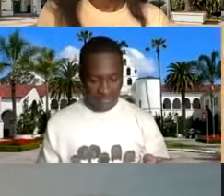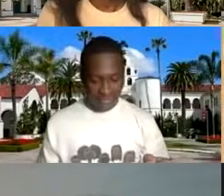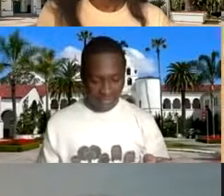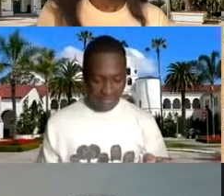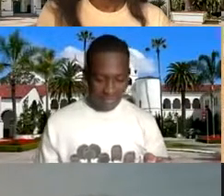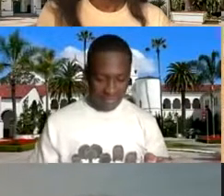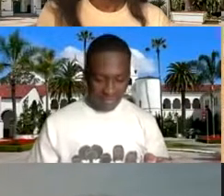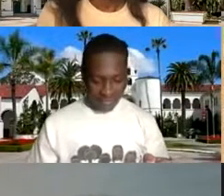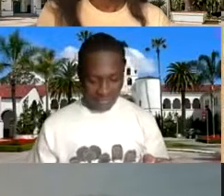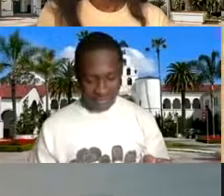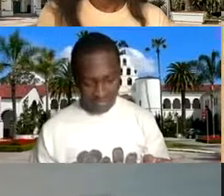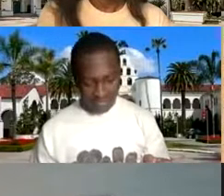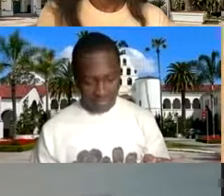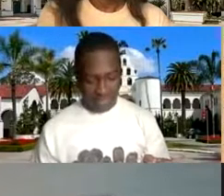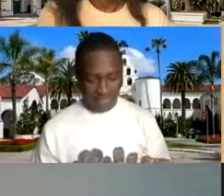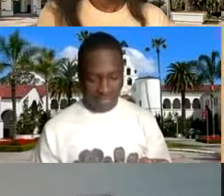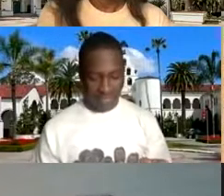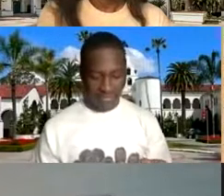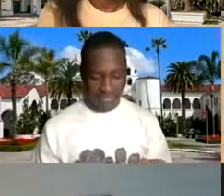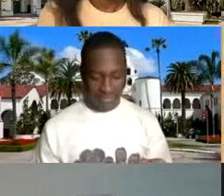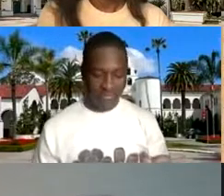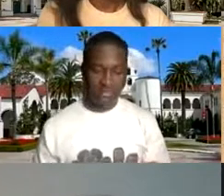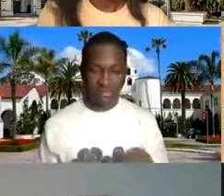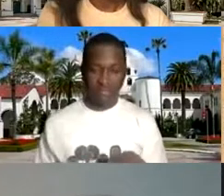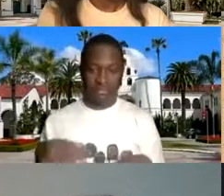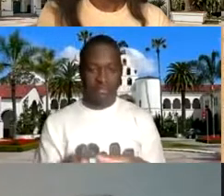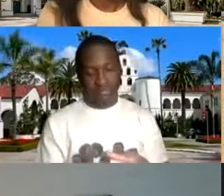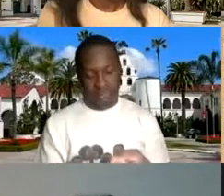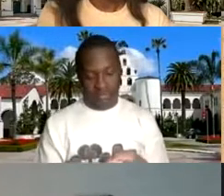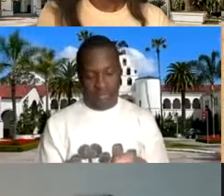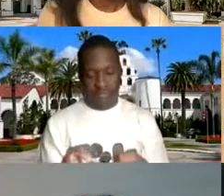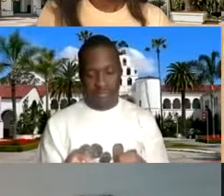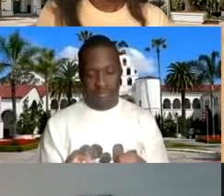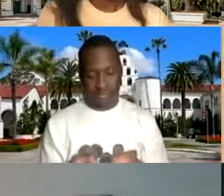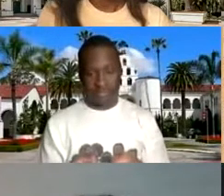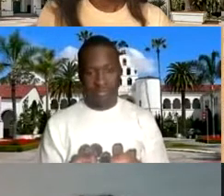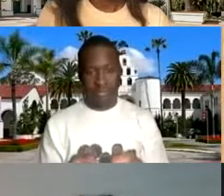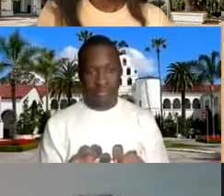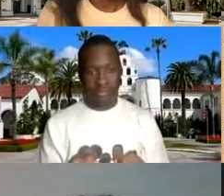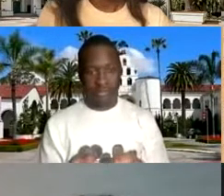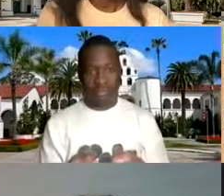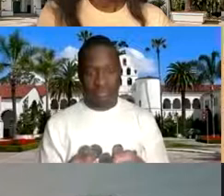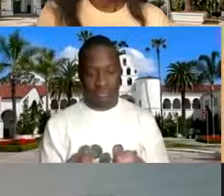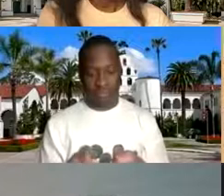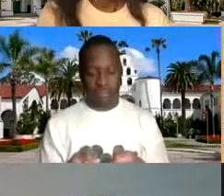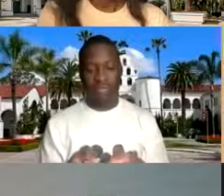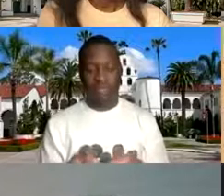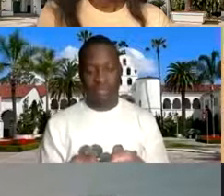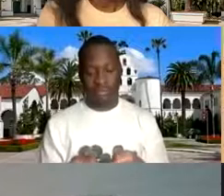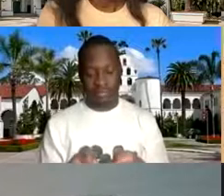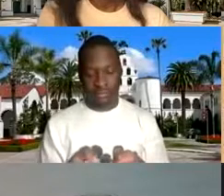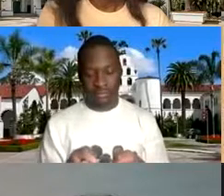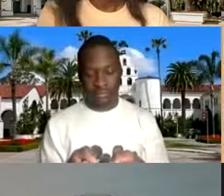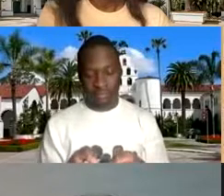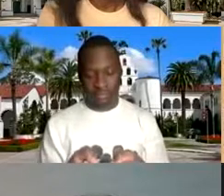of participating in the Summer Bridge last summer was for you? Personally, I feel like just getting to know